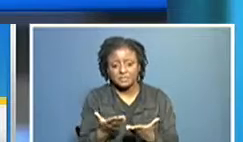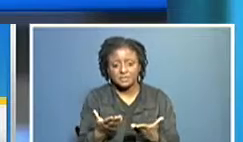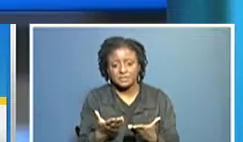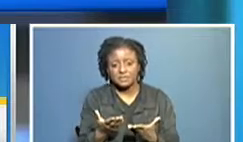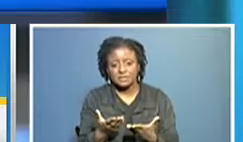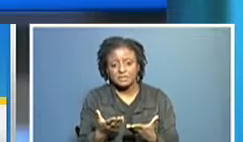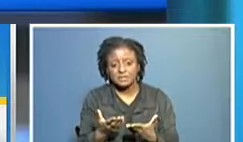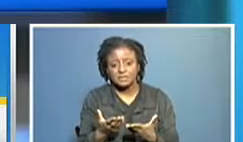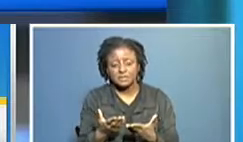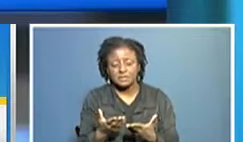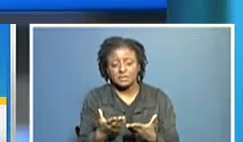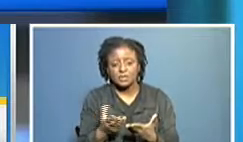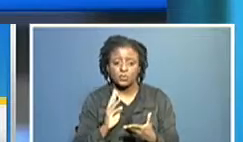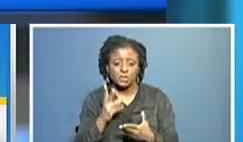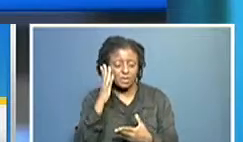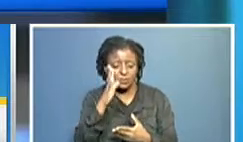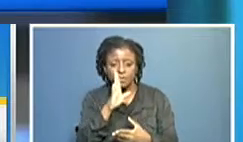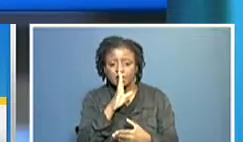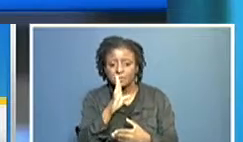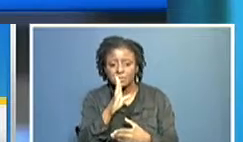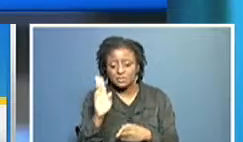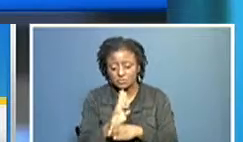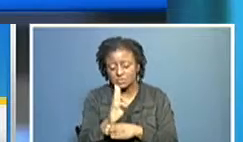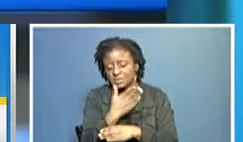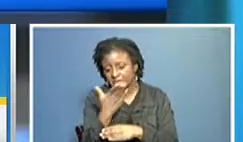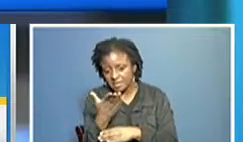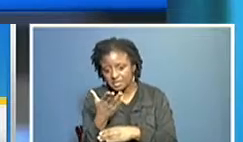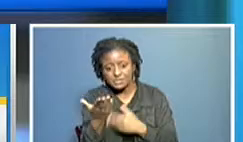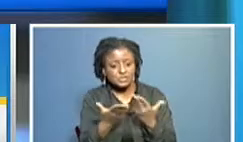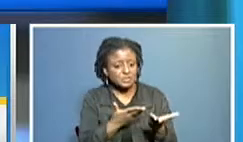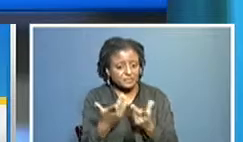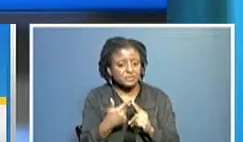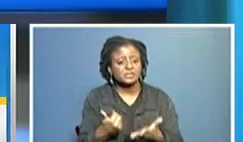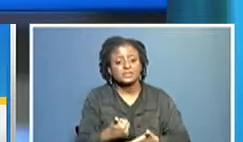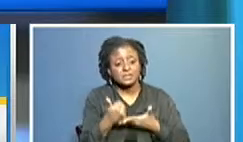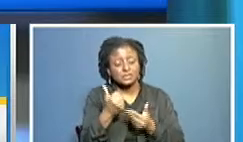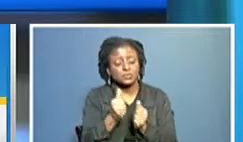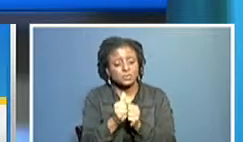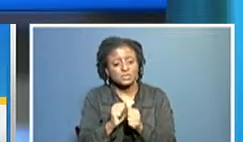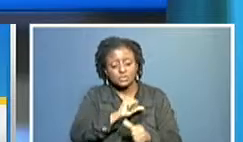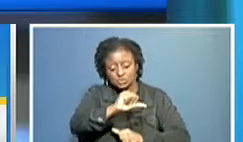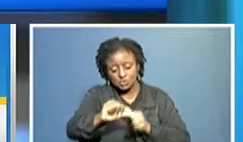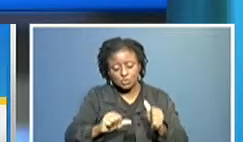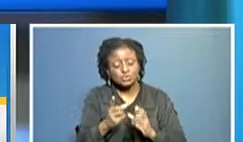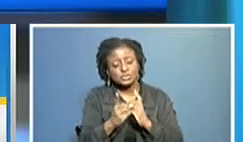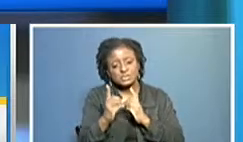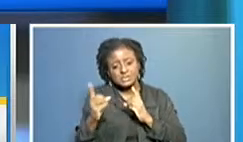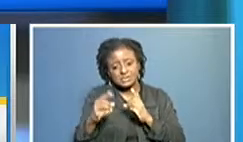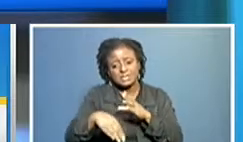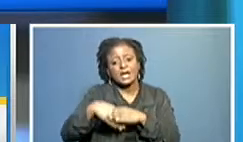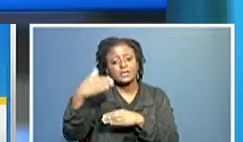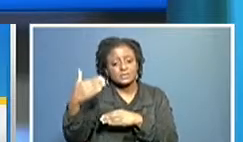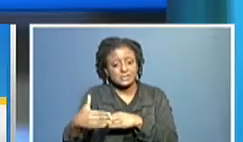say, we will be engaging their services to assist with the social distancing on the